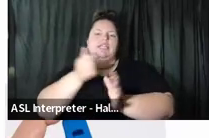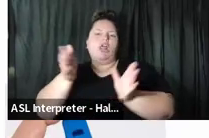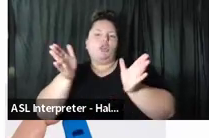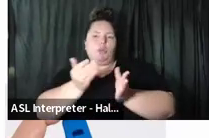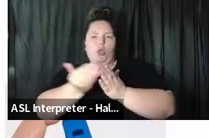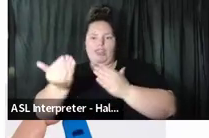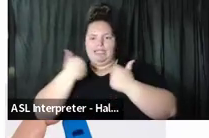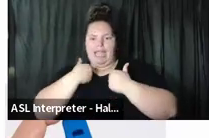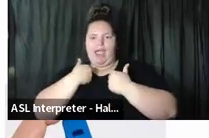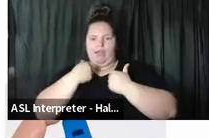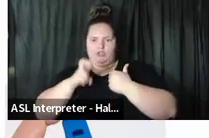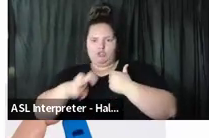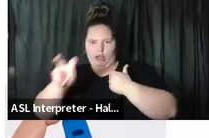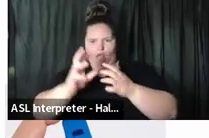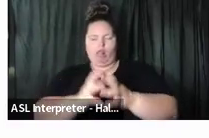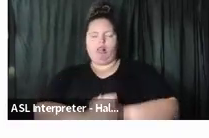with.